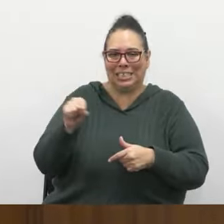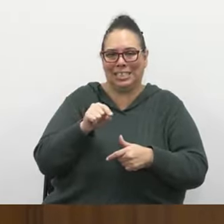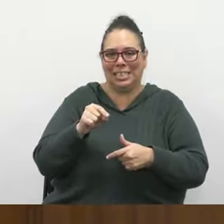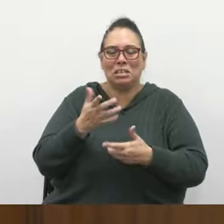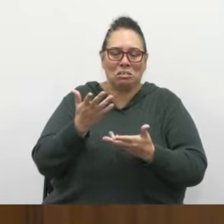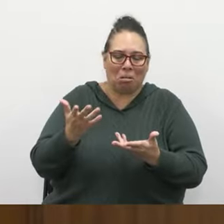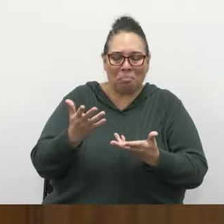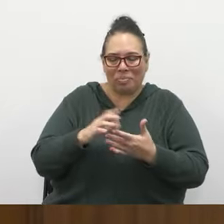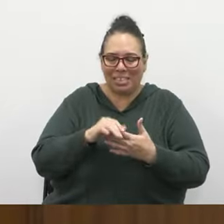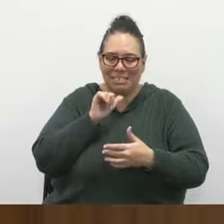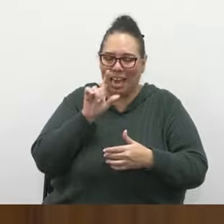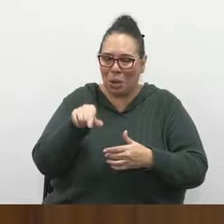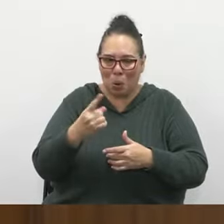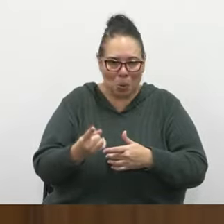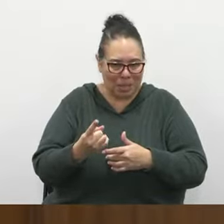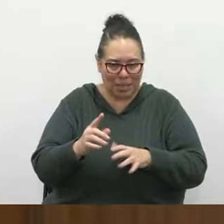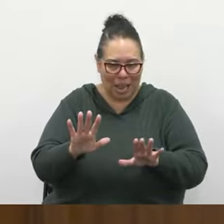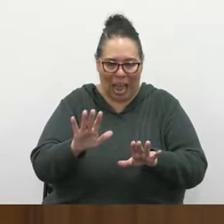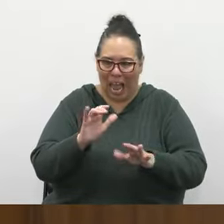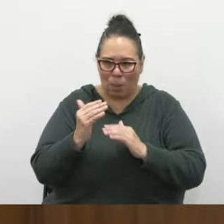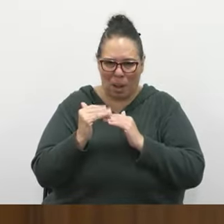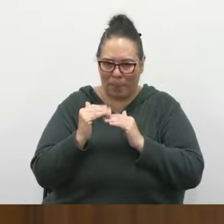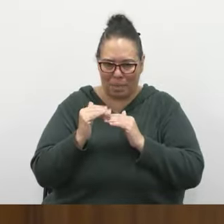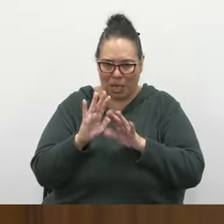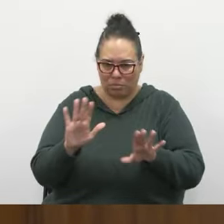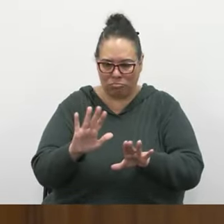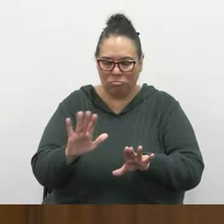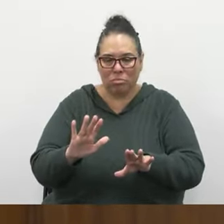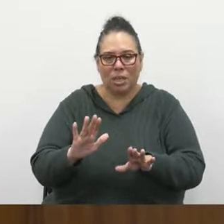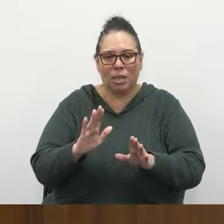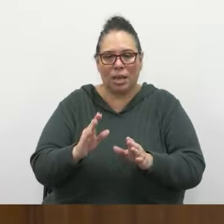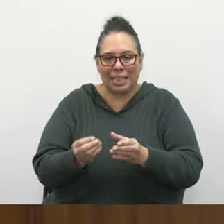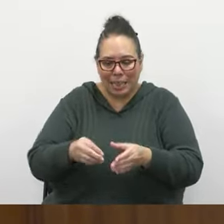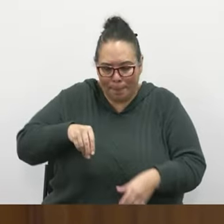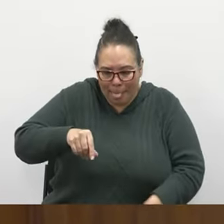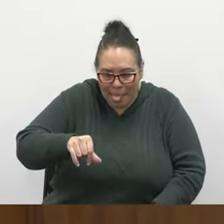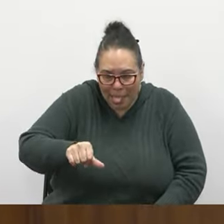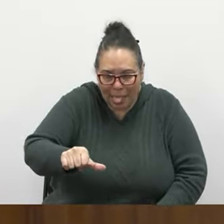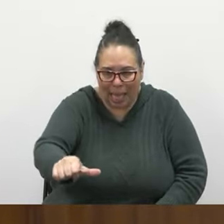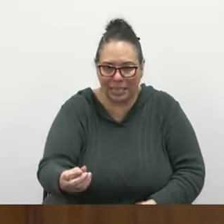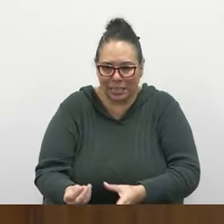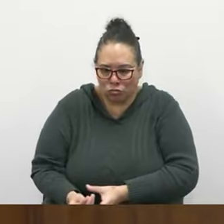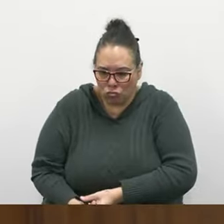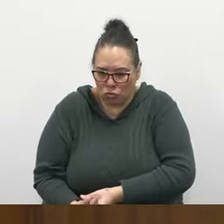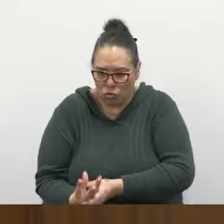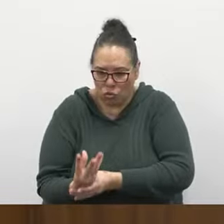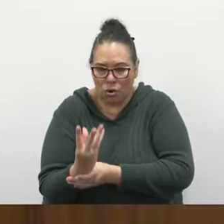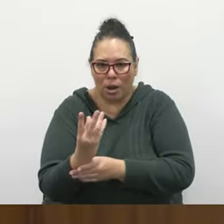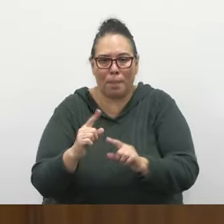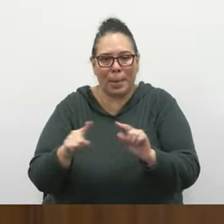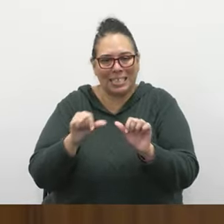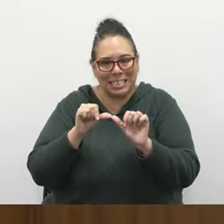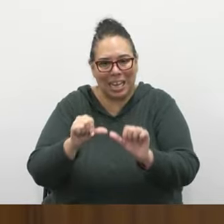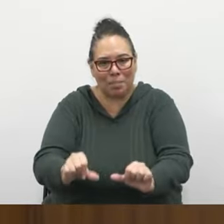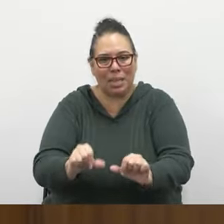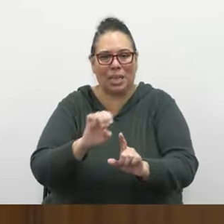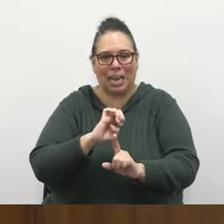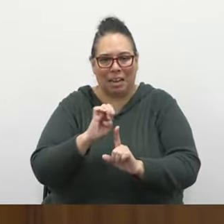So it's not just about, and I don't want to minimize or trivialize the planting, it's about sustainability in the